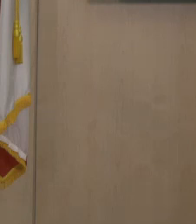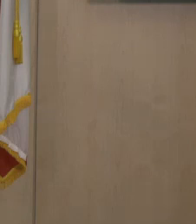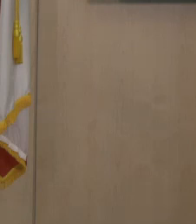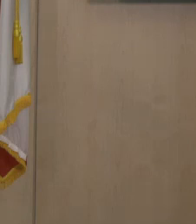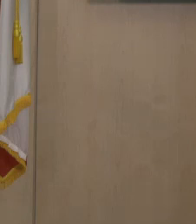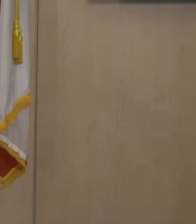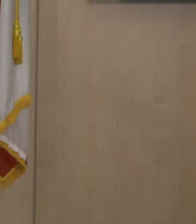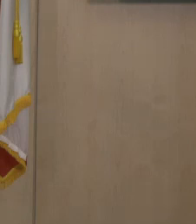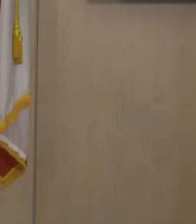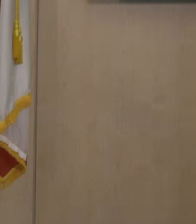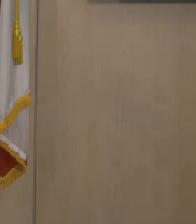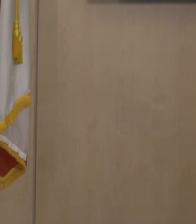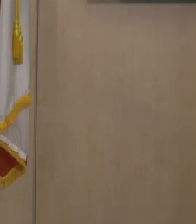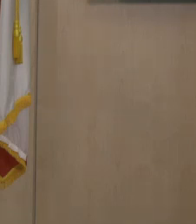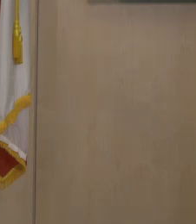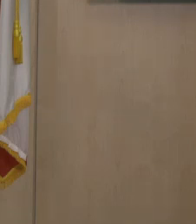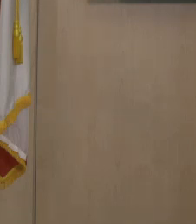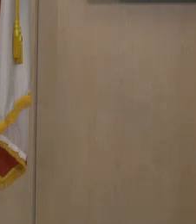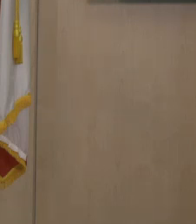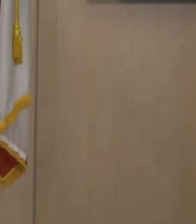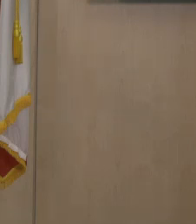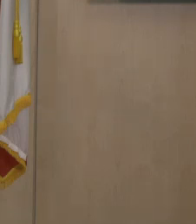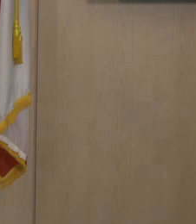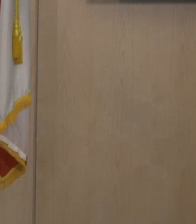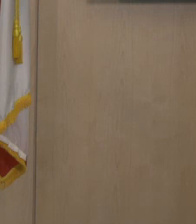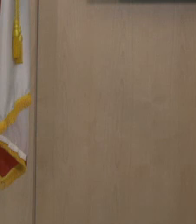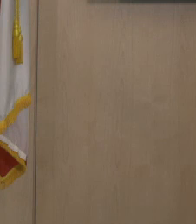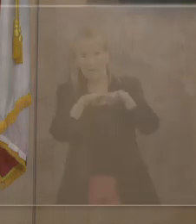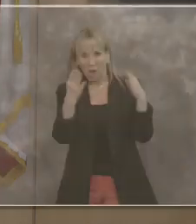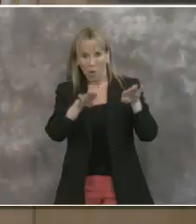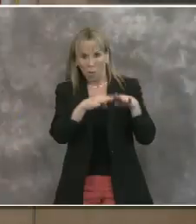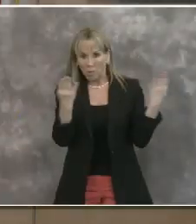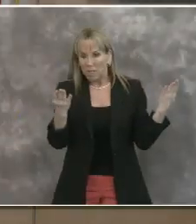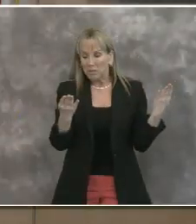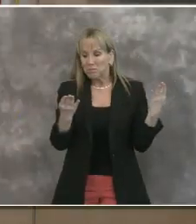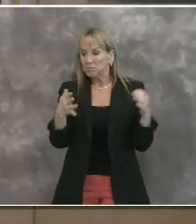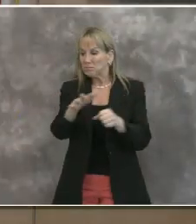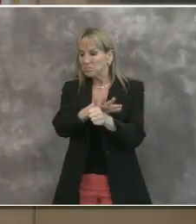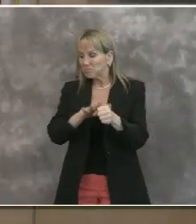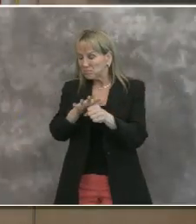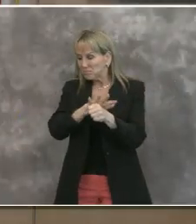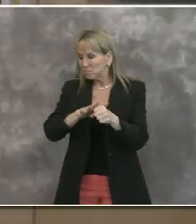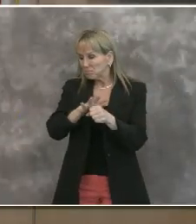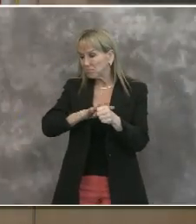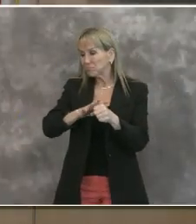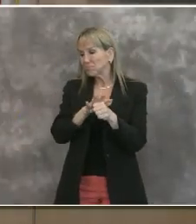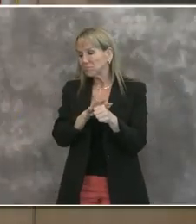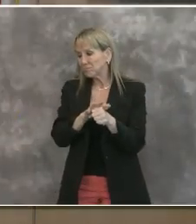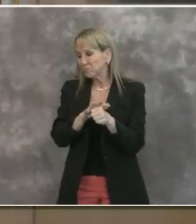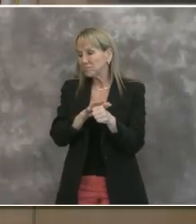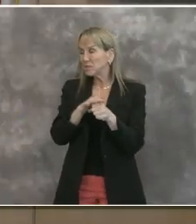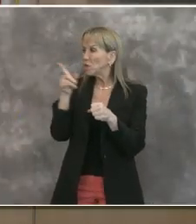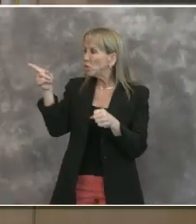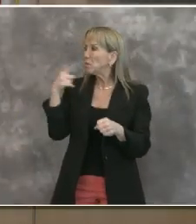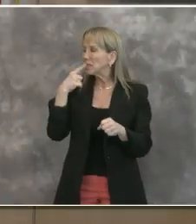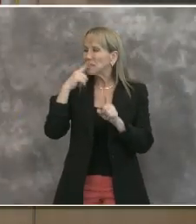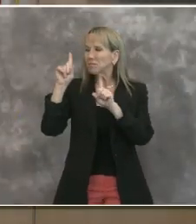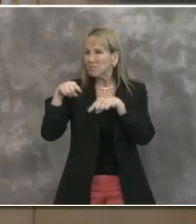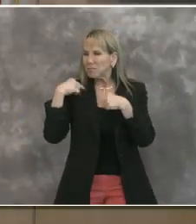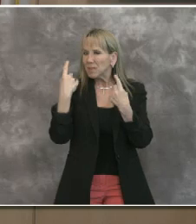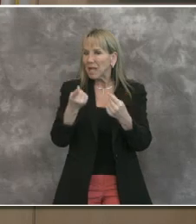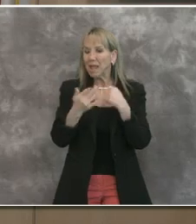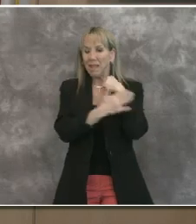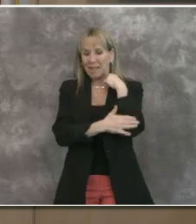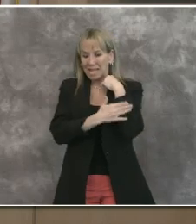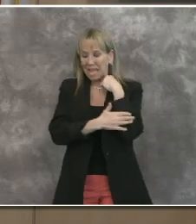the full question. With calls from people to reopen in some cities growing and some local leaders in the county writing a letter to Governor Newsom saying requirements for counties